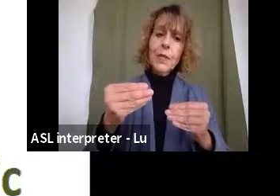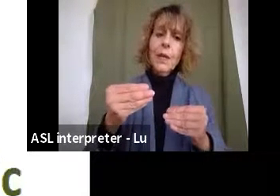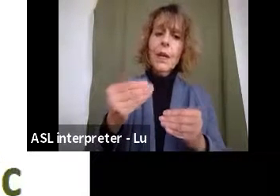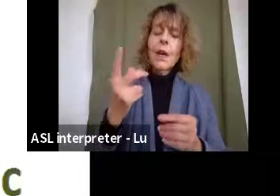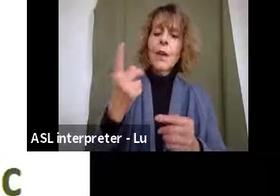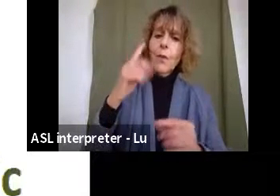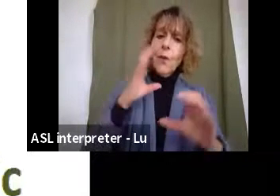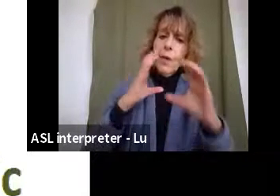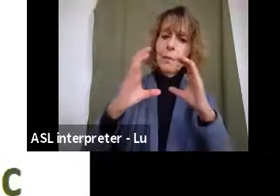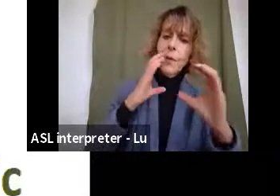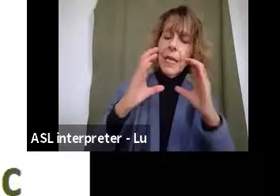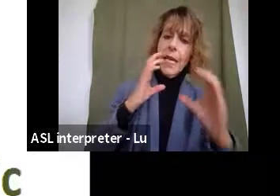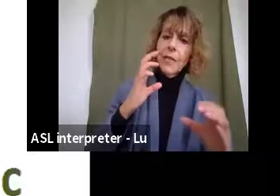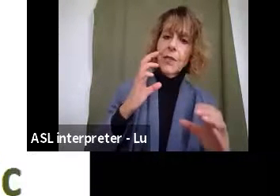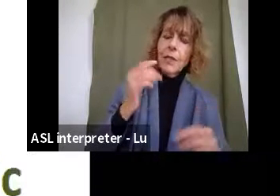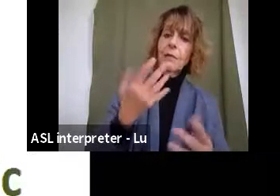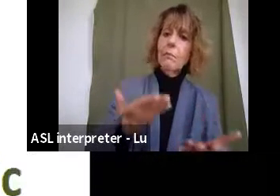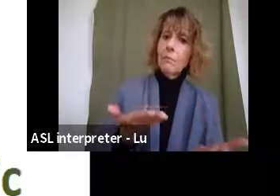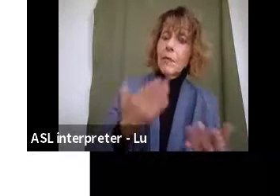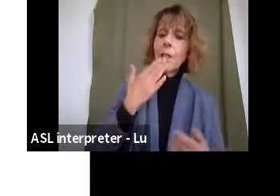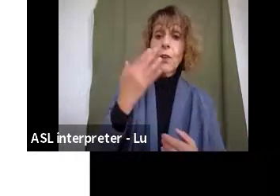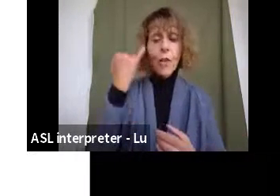of visual cues like pictographs.